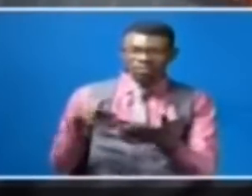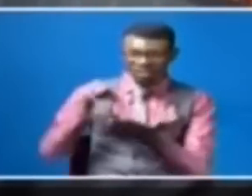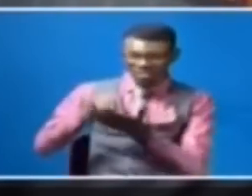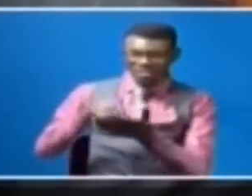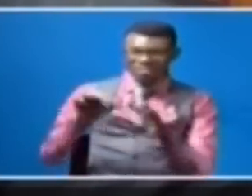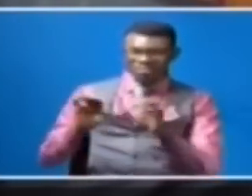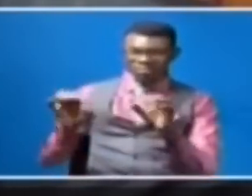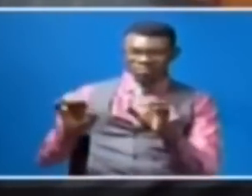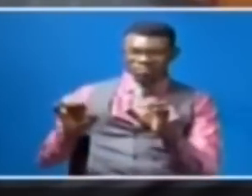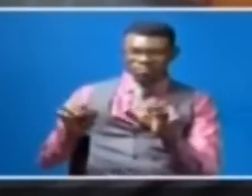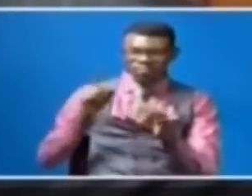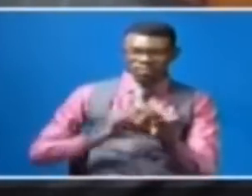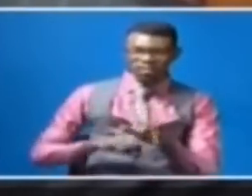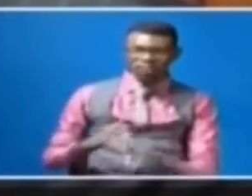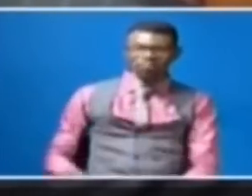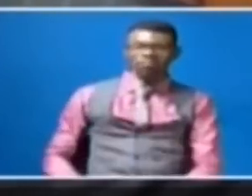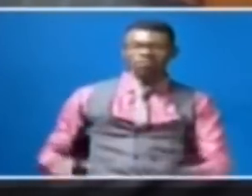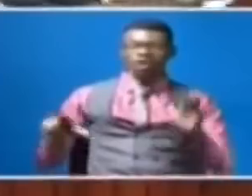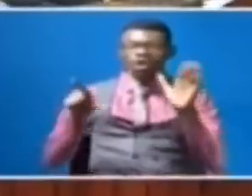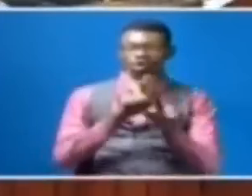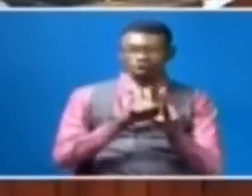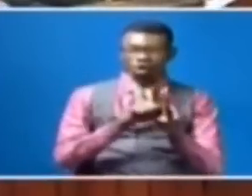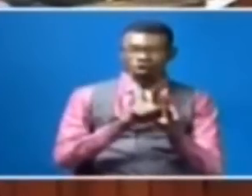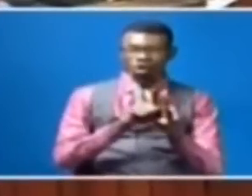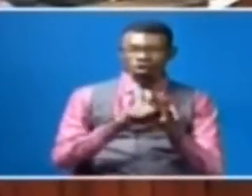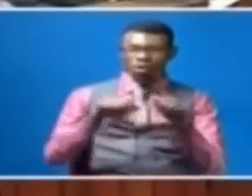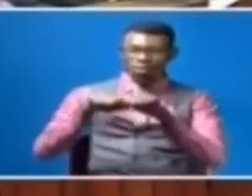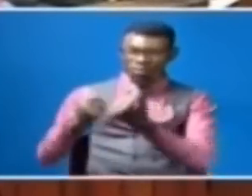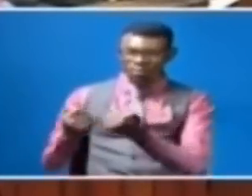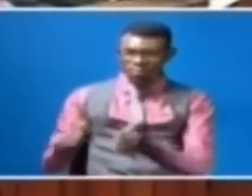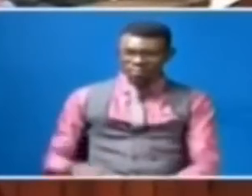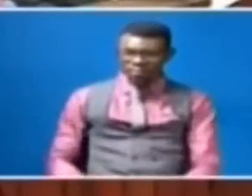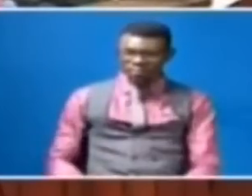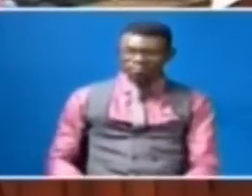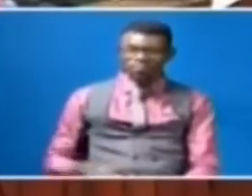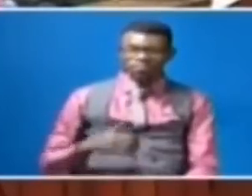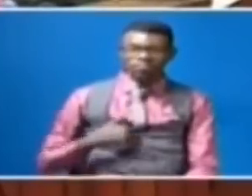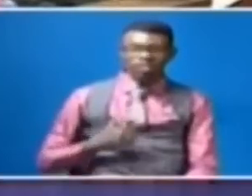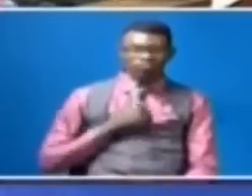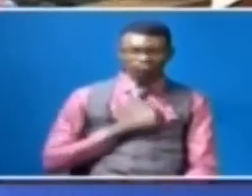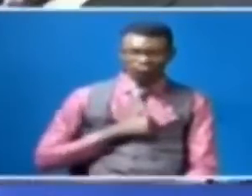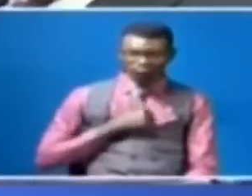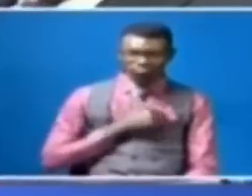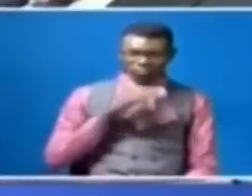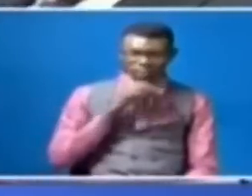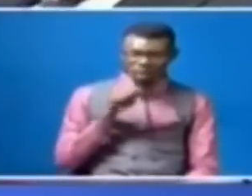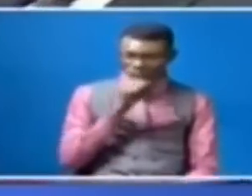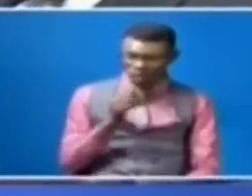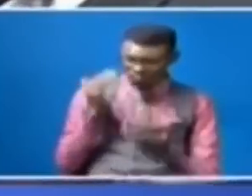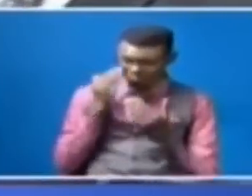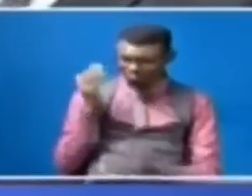when there was breakdown of law and order. I want to apologize to the old man.